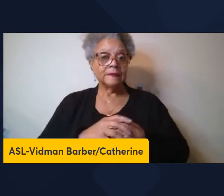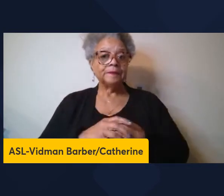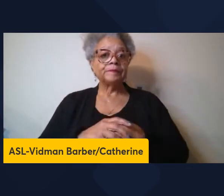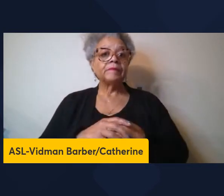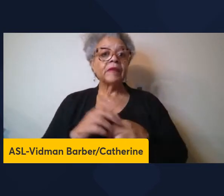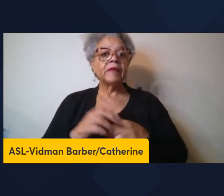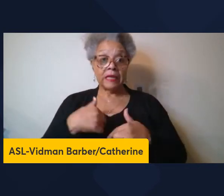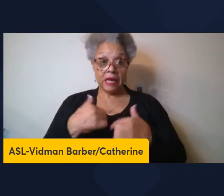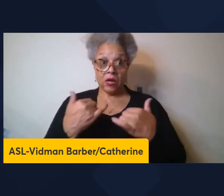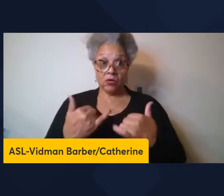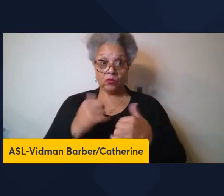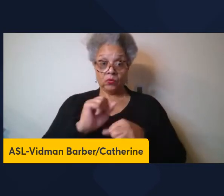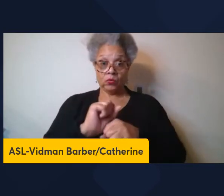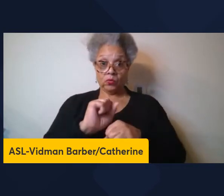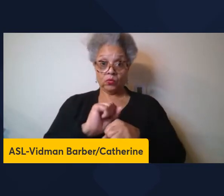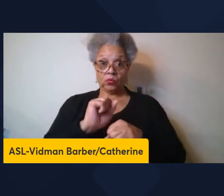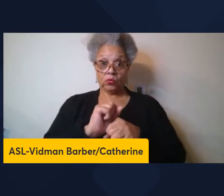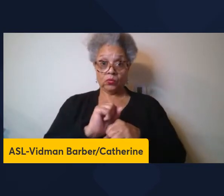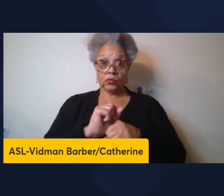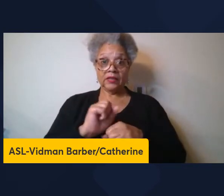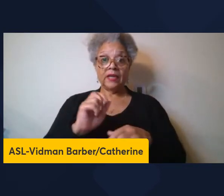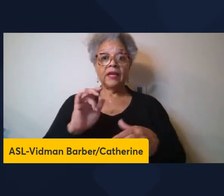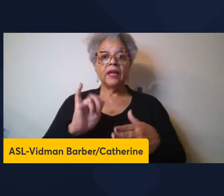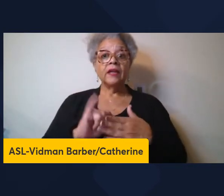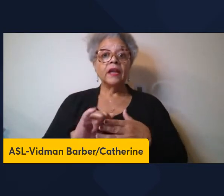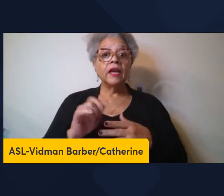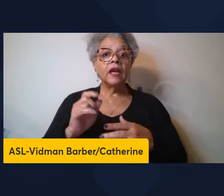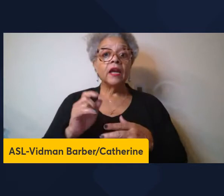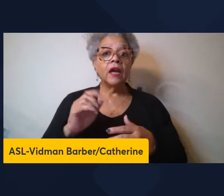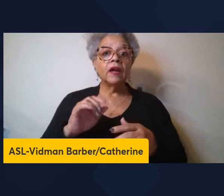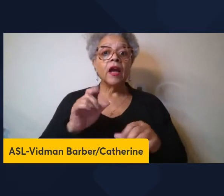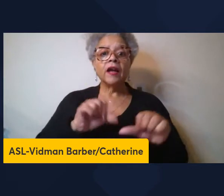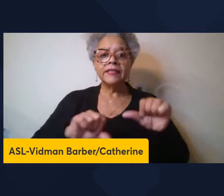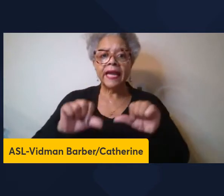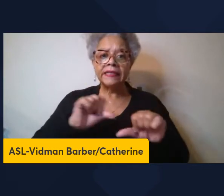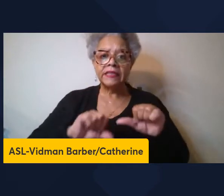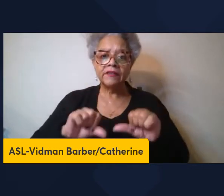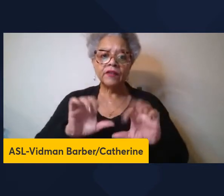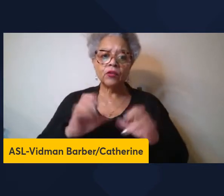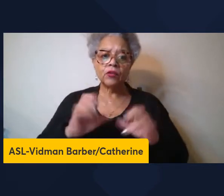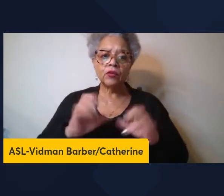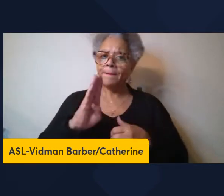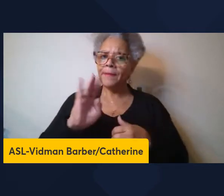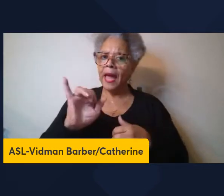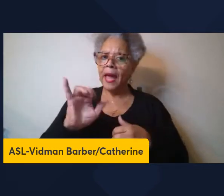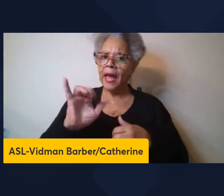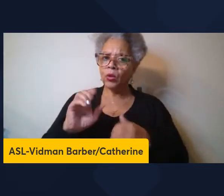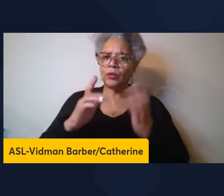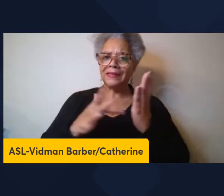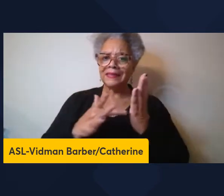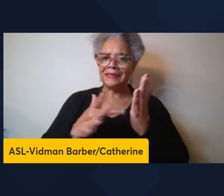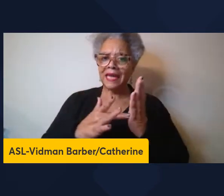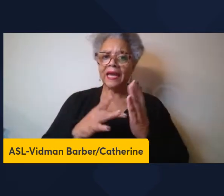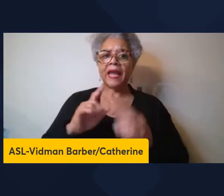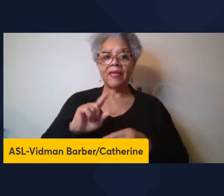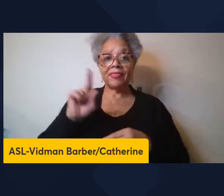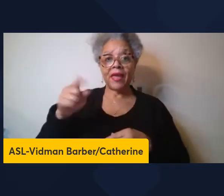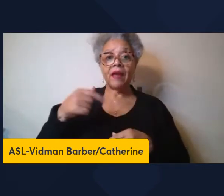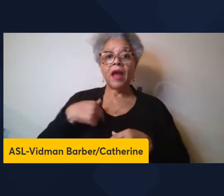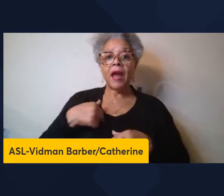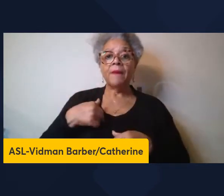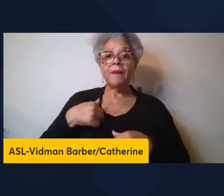work at Thermo Fisher Scientific, which is quite a big biotech company. And over there, I'm a scientific